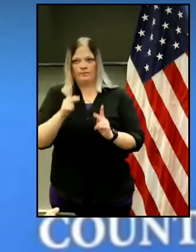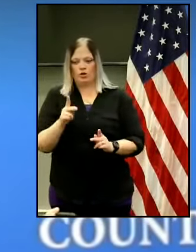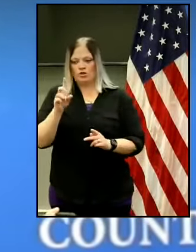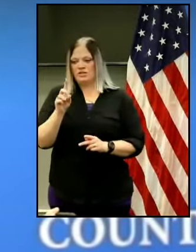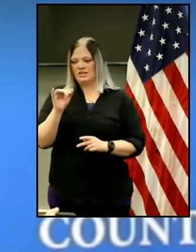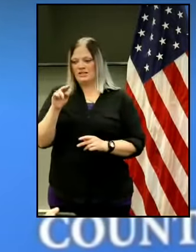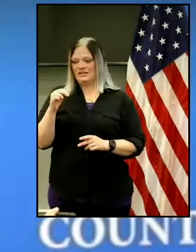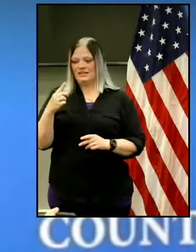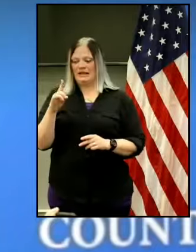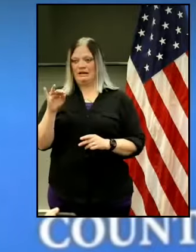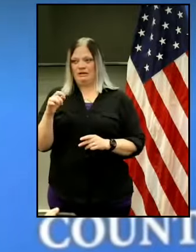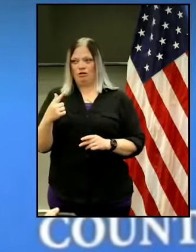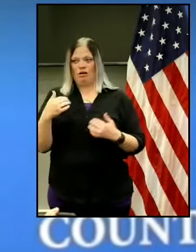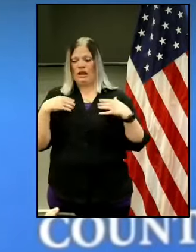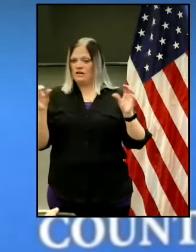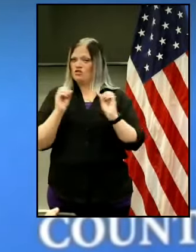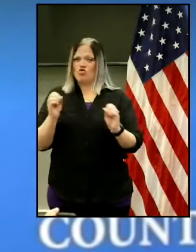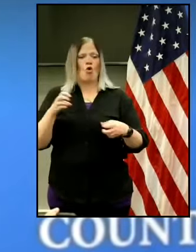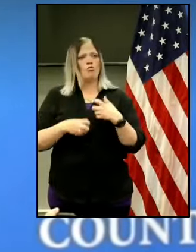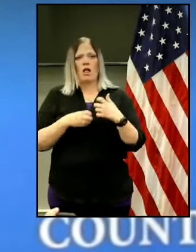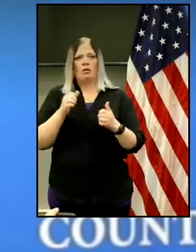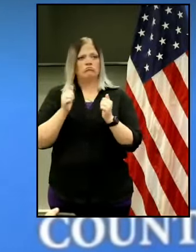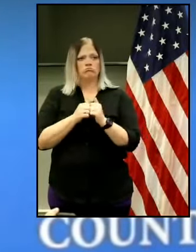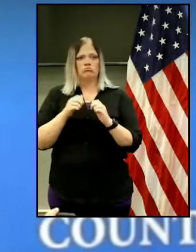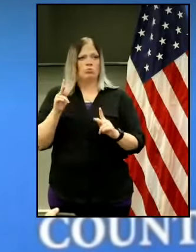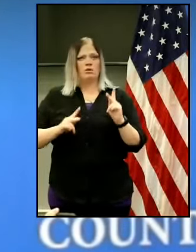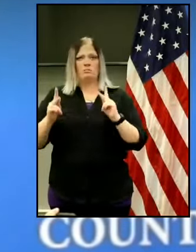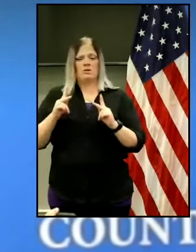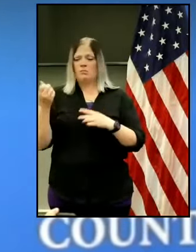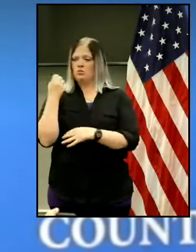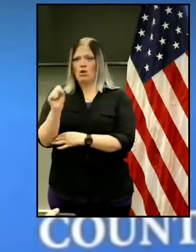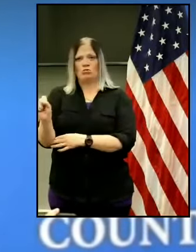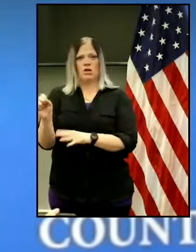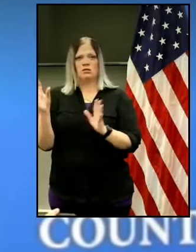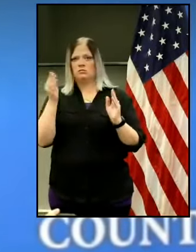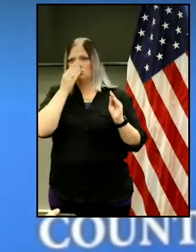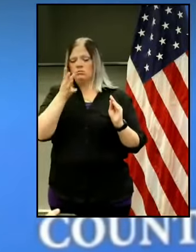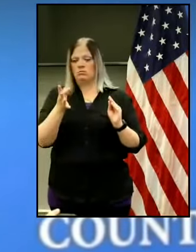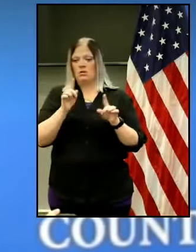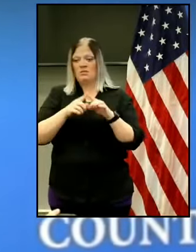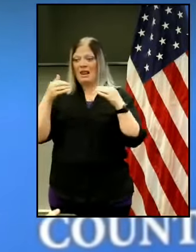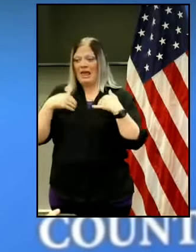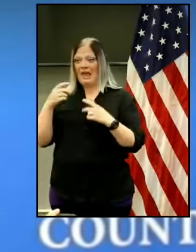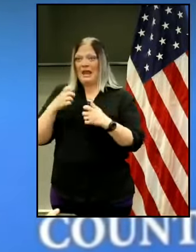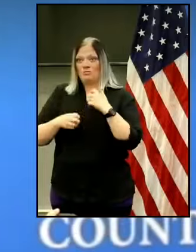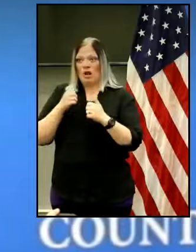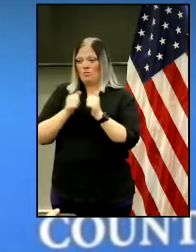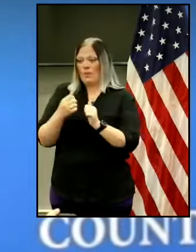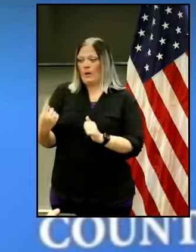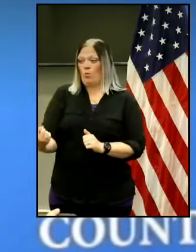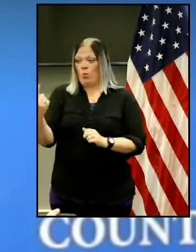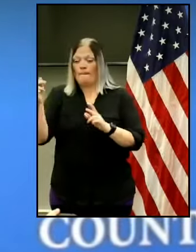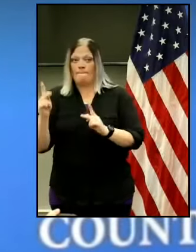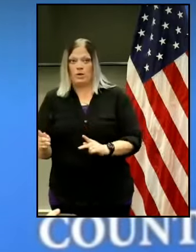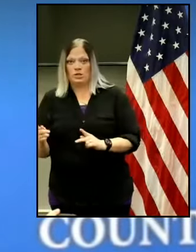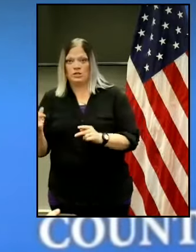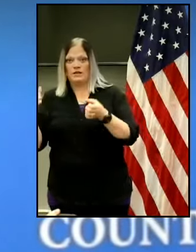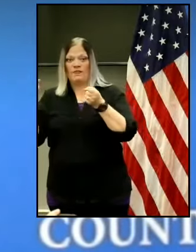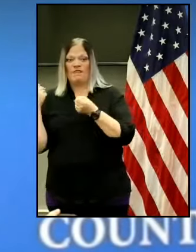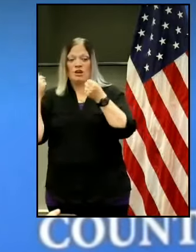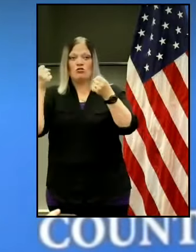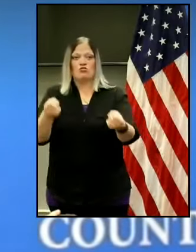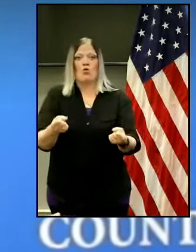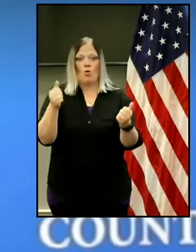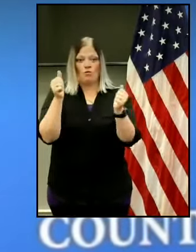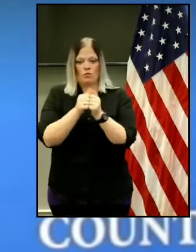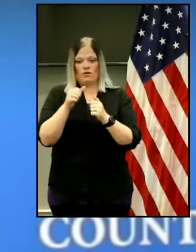I had no problem with the people protesting. I had a problem with the ding-dong that was driving the vehicle with the